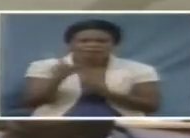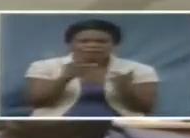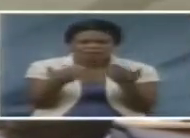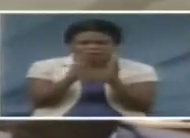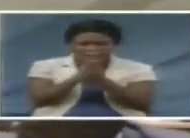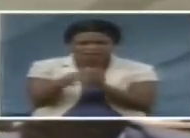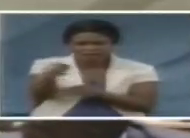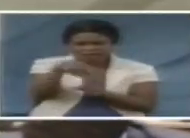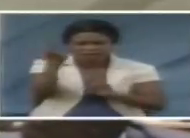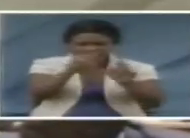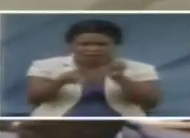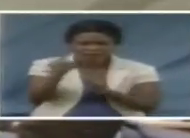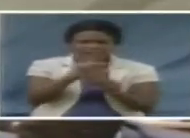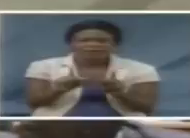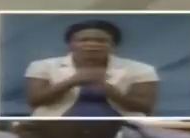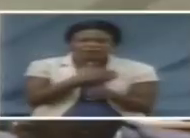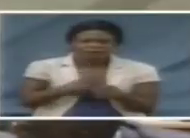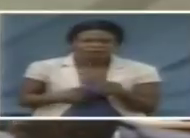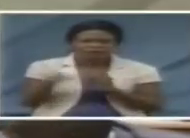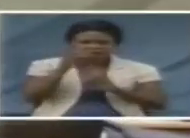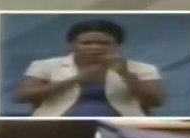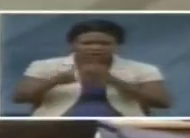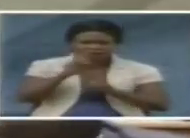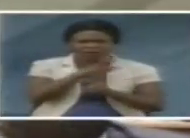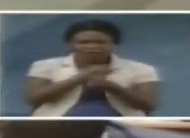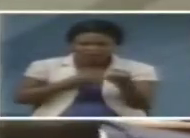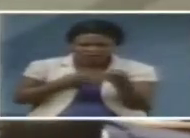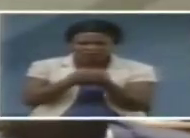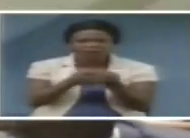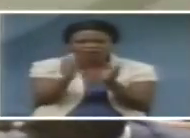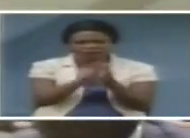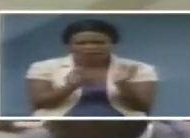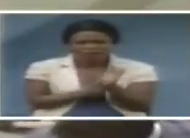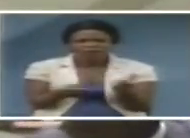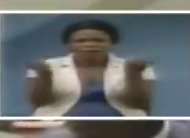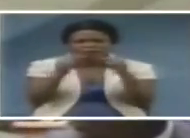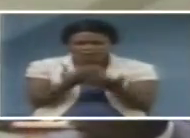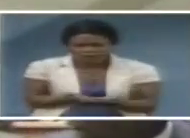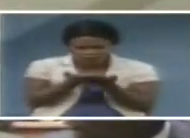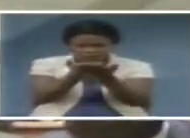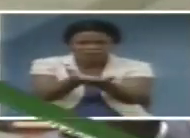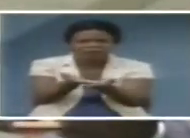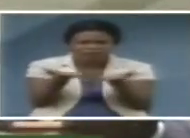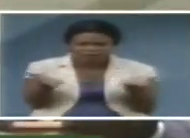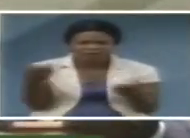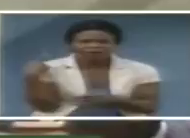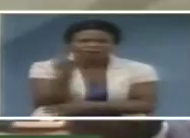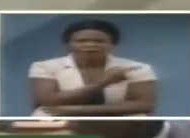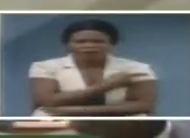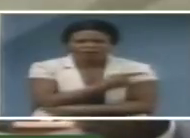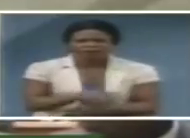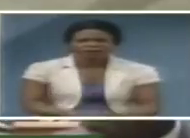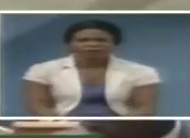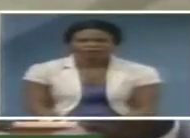urge all honorable members of this august House to critically debate and support the bill when it's presented to